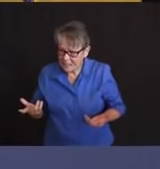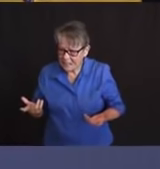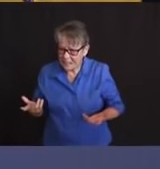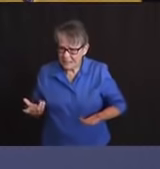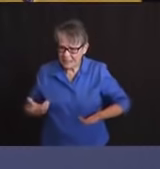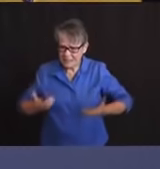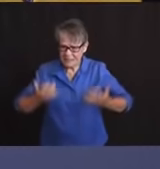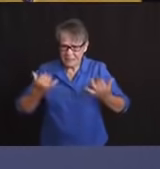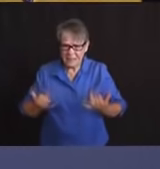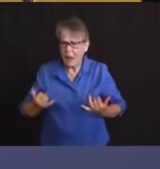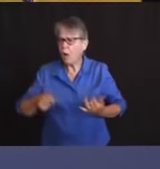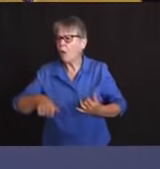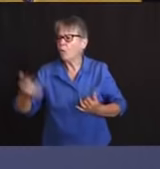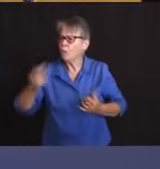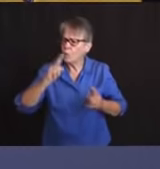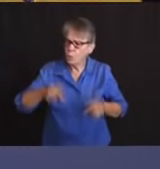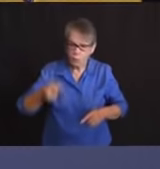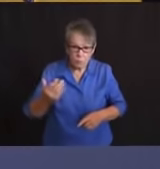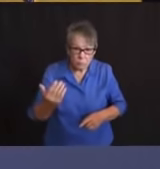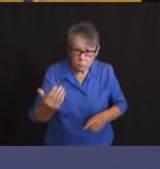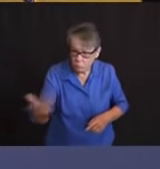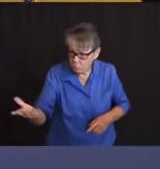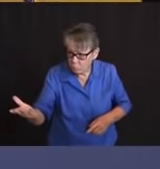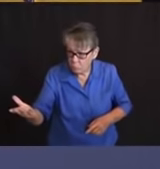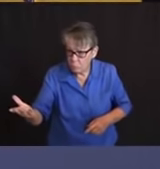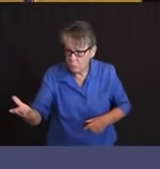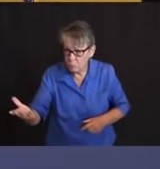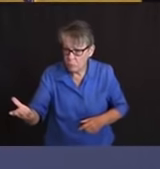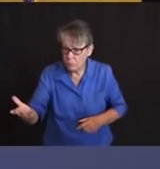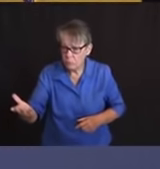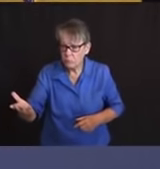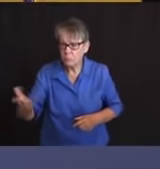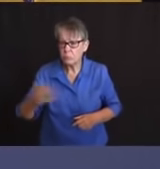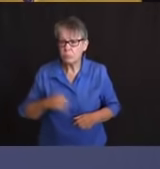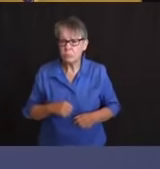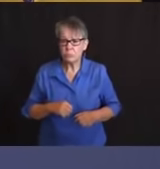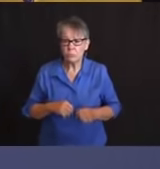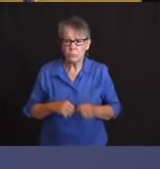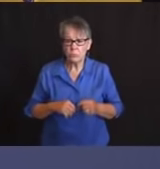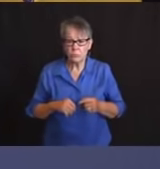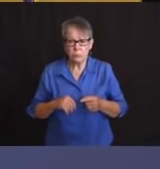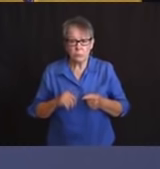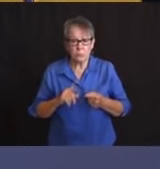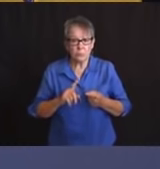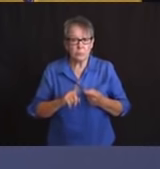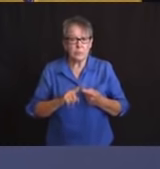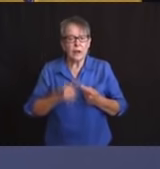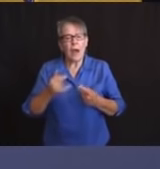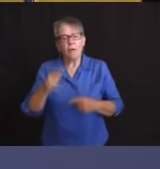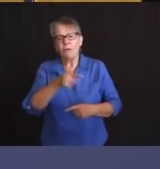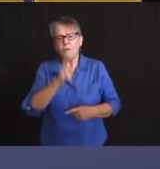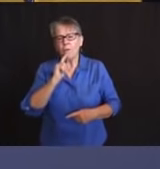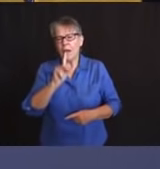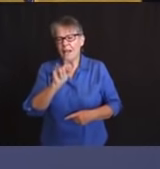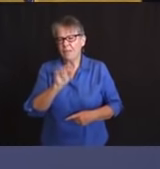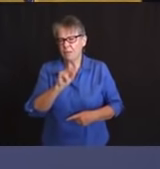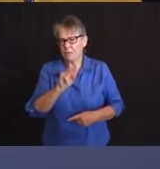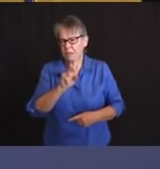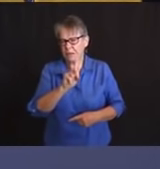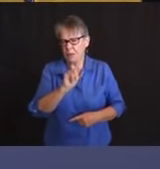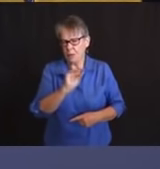Thank you. Thank you, Governor. 2 quick clarifications for the Interim Education Commissioner. You said a moment ago that, I want to make sure I heard you